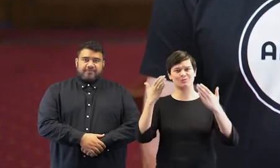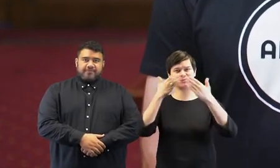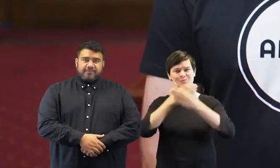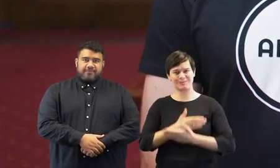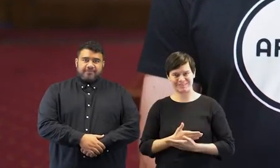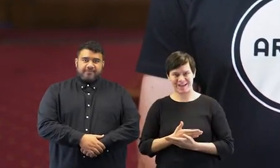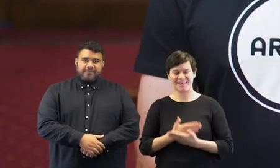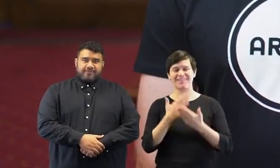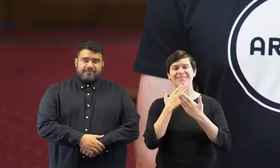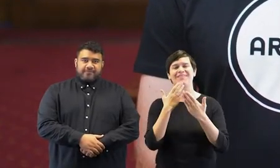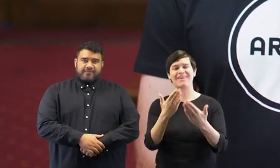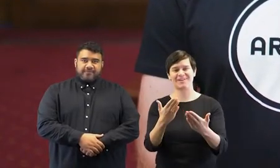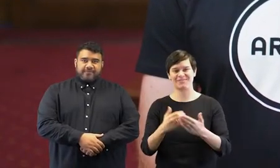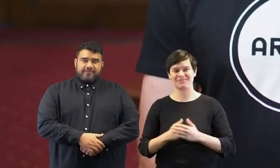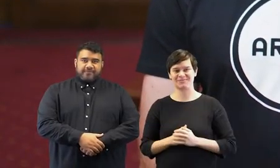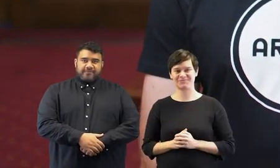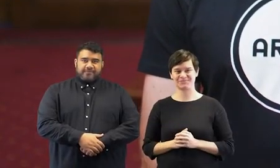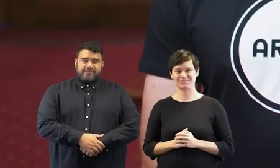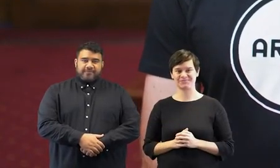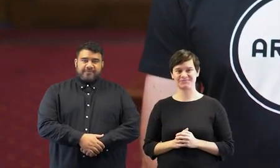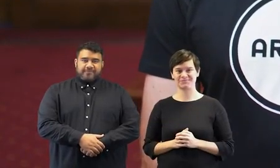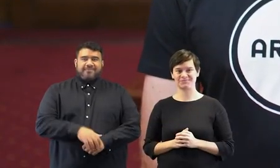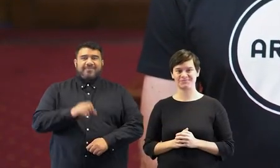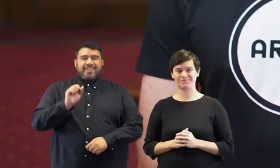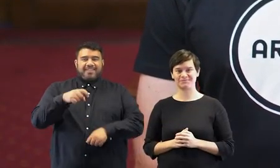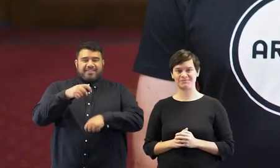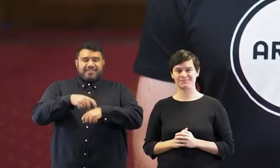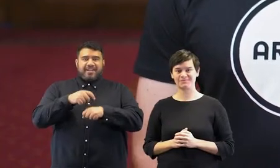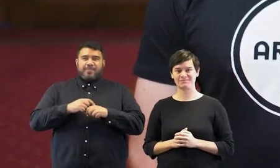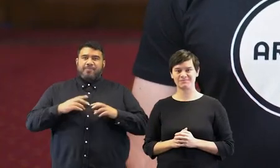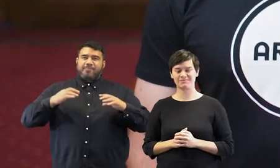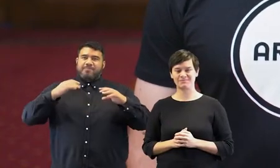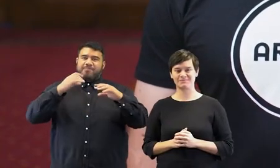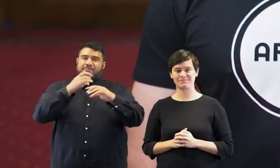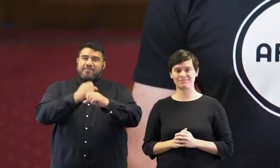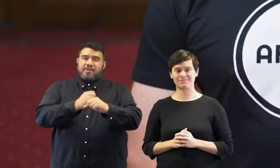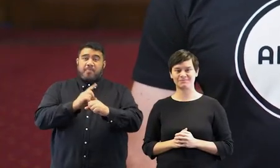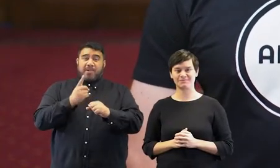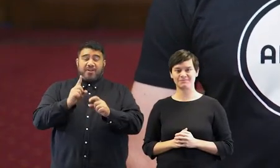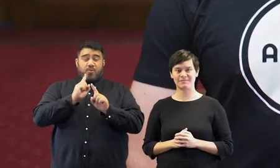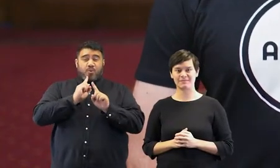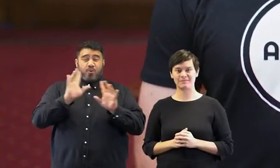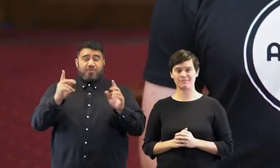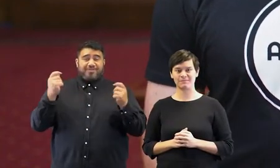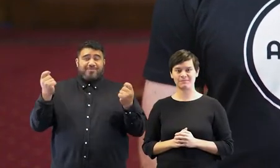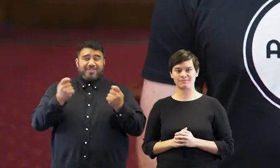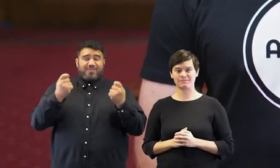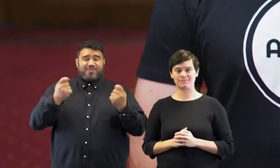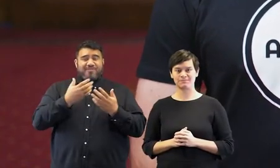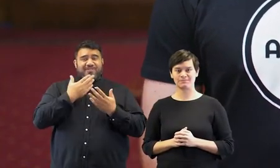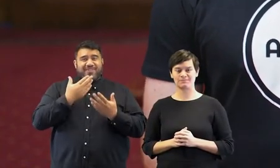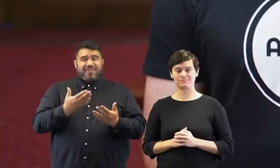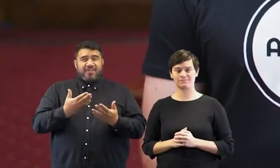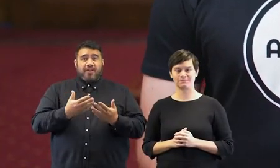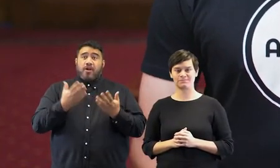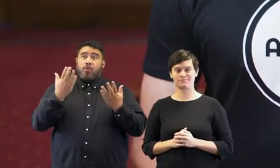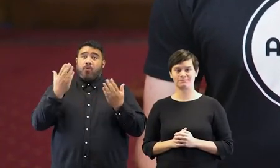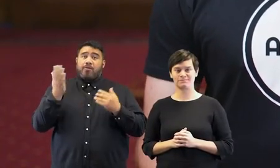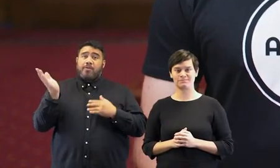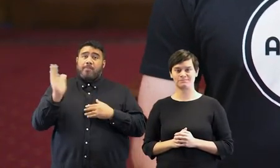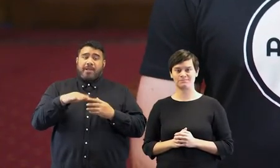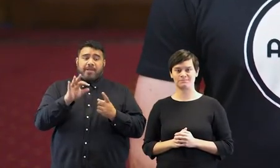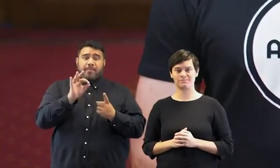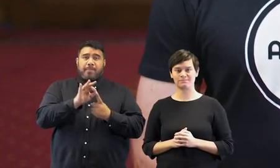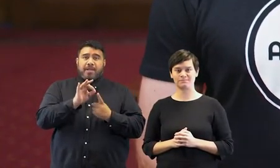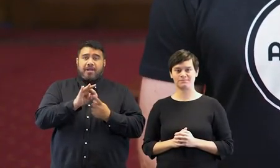pleasure to be your host. Kia tau te mauri e te whānau. Hei kona. Time to wind up the formalities, but it's been awesome. Kia ora. We'd like to